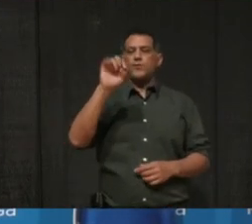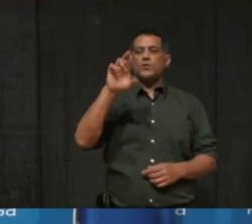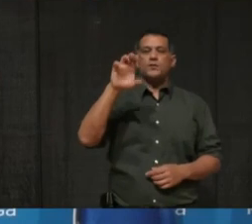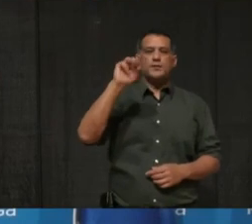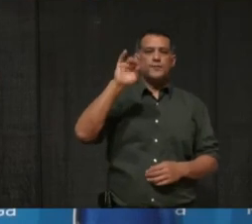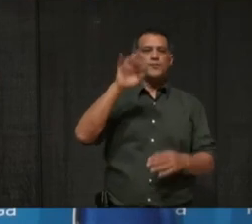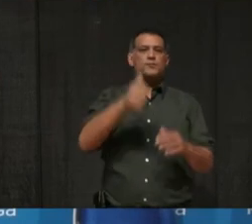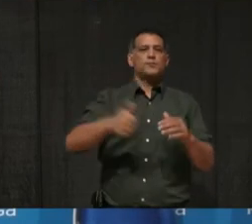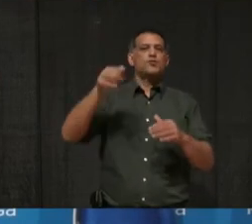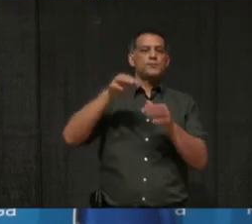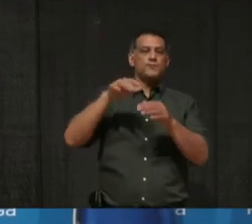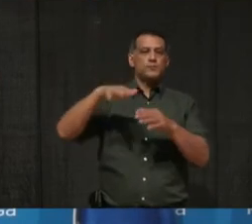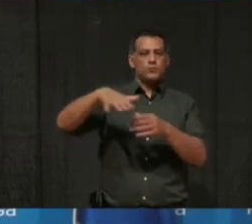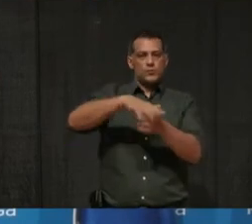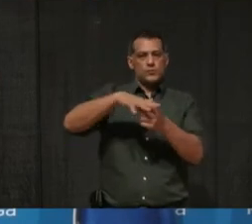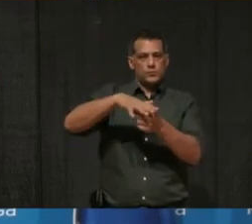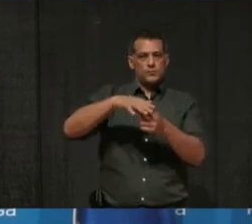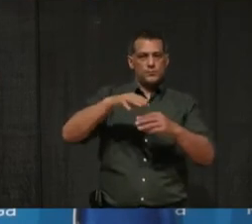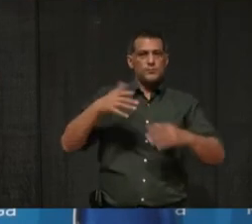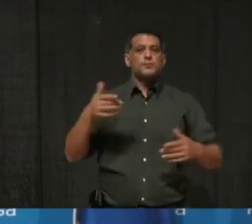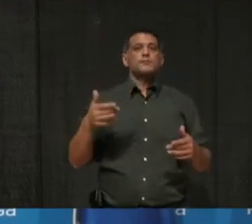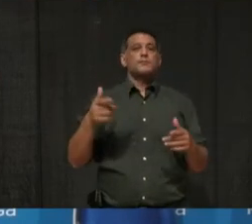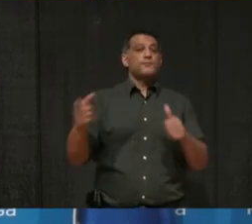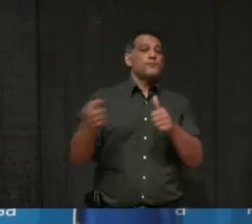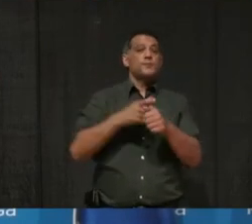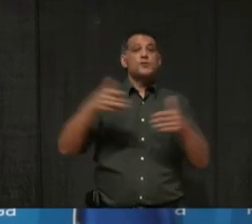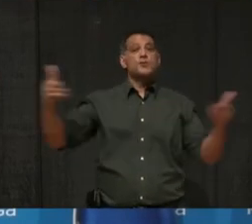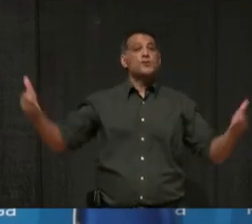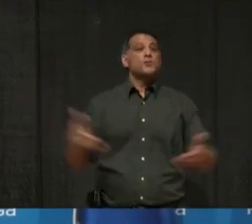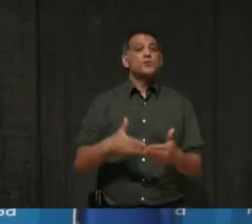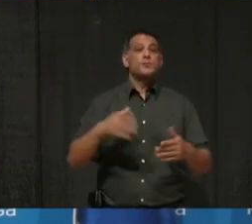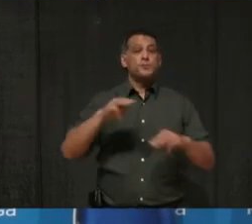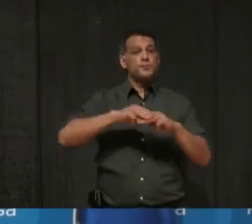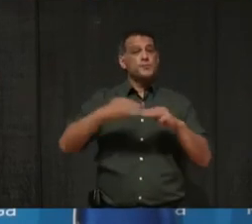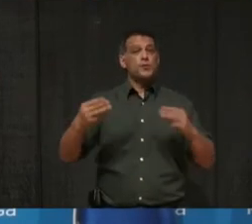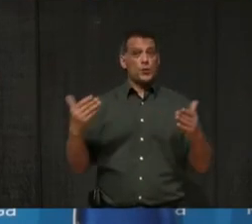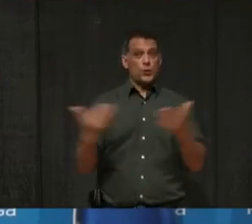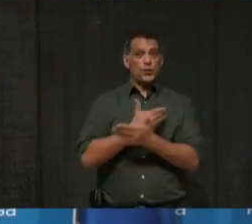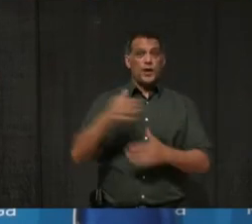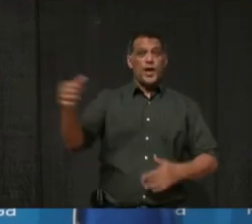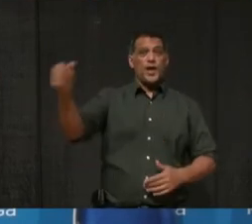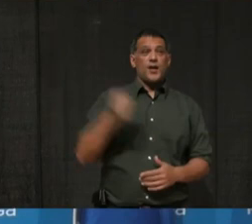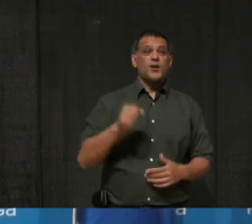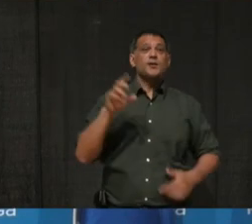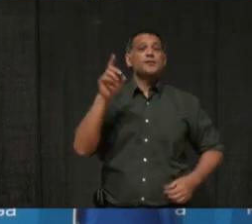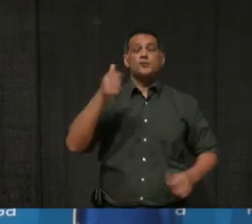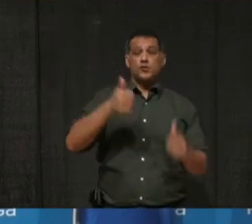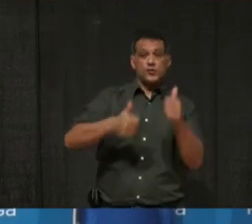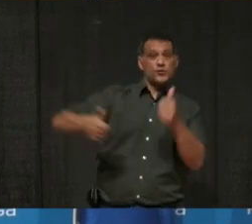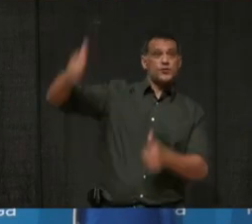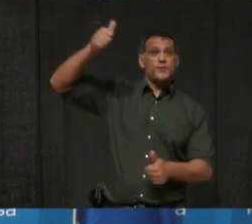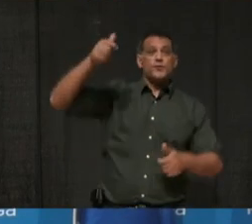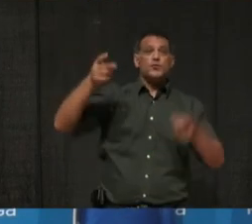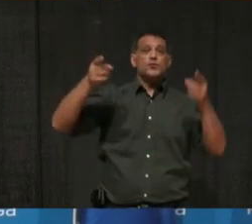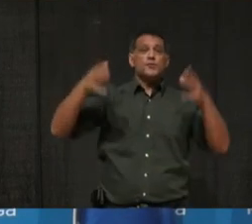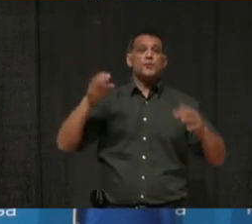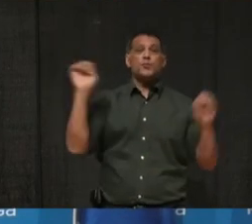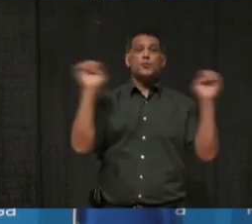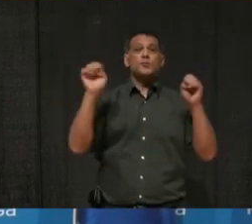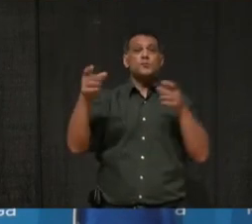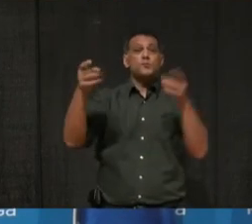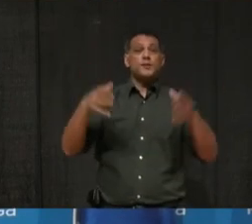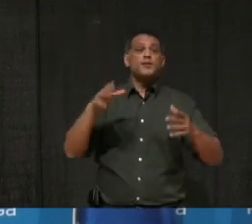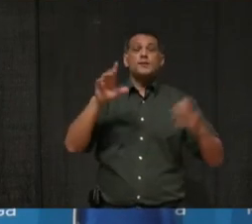or enforcement, and for the first time, Mississauga's new Fire Chief and Director of Emergency Management, Darren